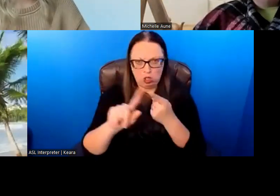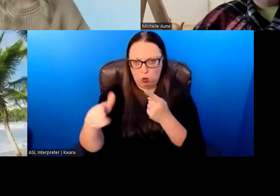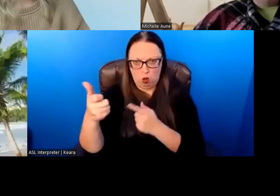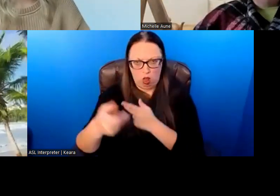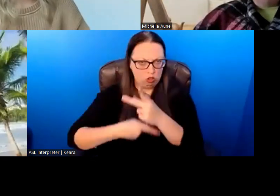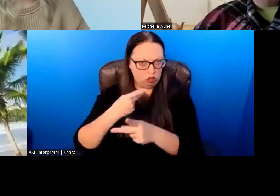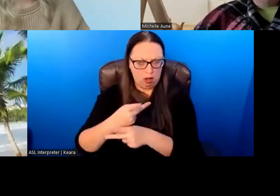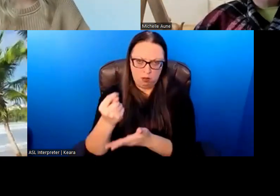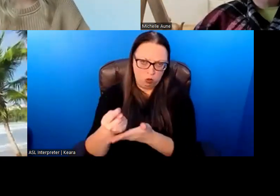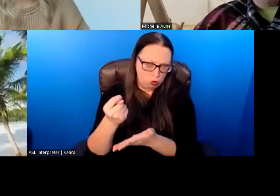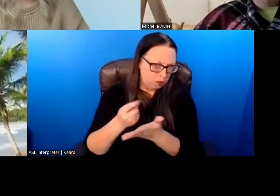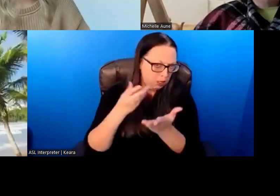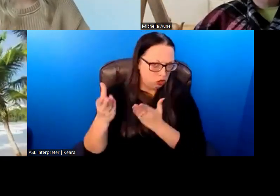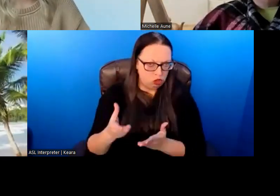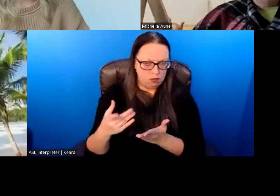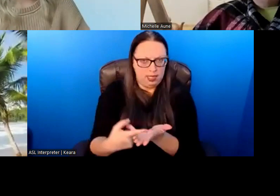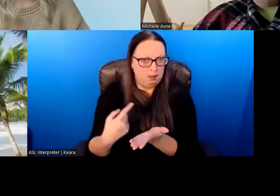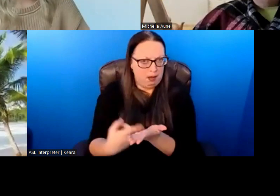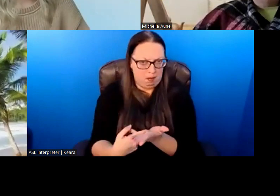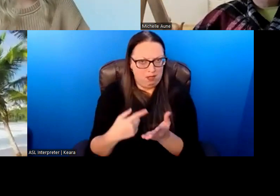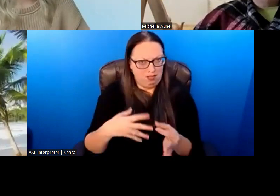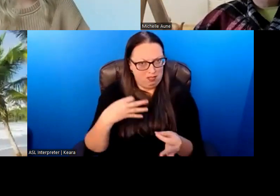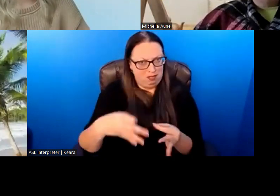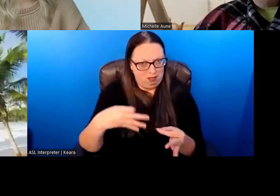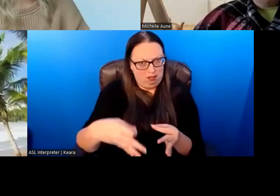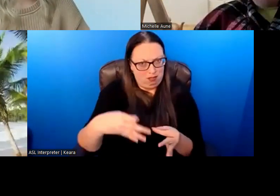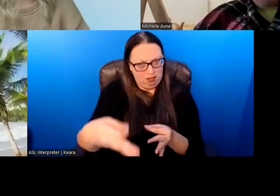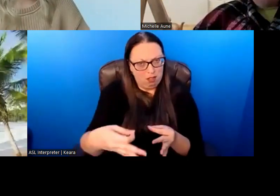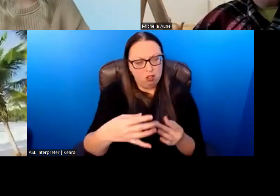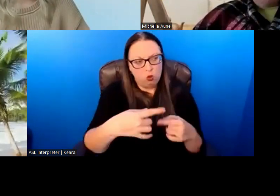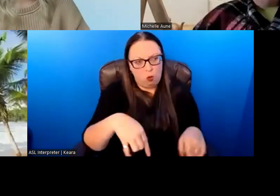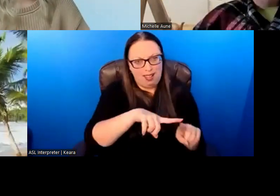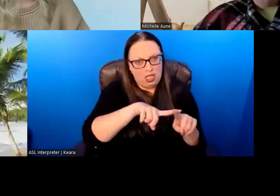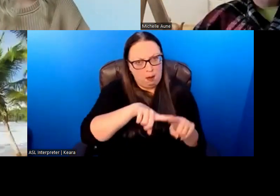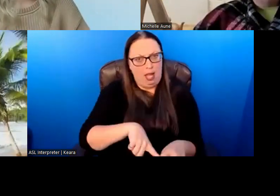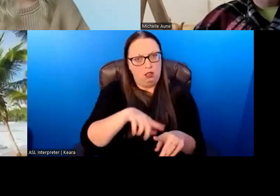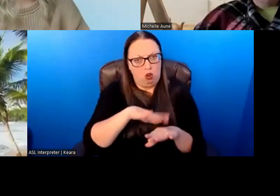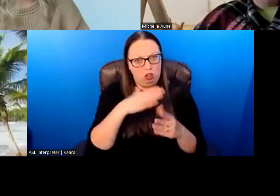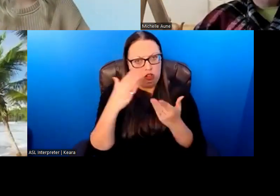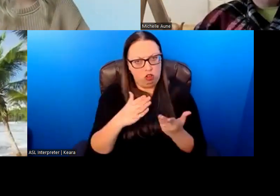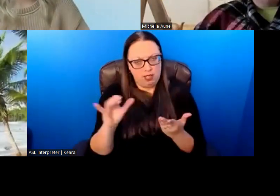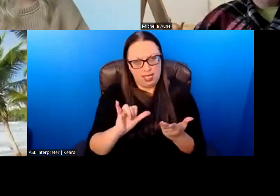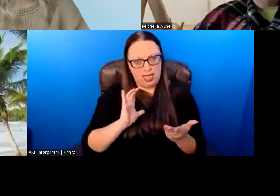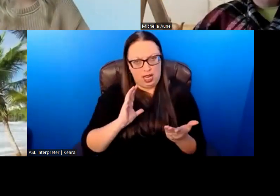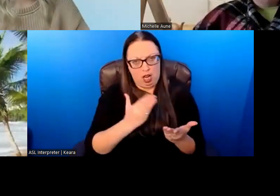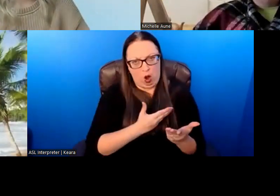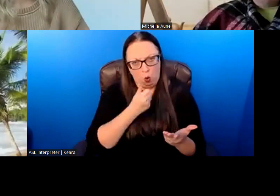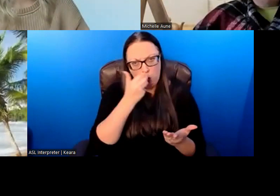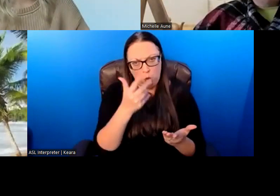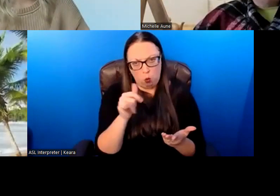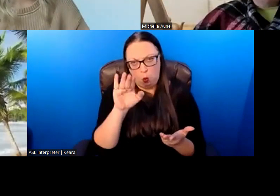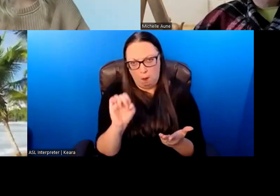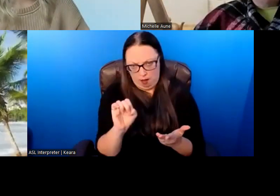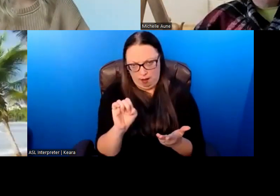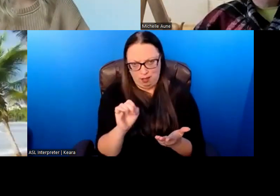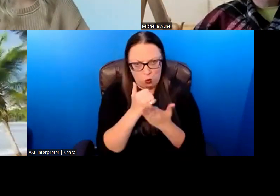treatment and services. And so they may depend perhaps more heavily on services like our warm lines to be able to